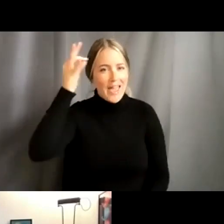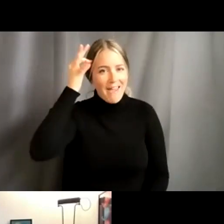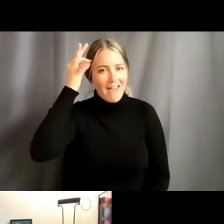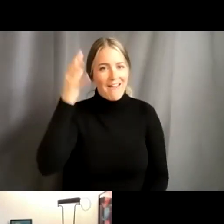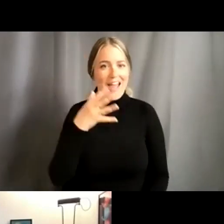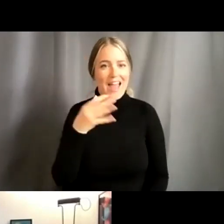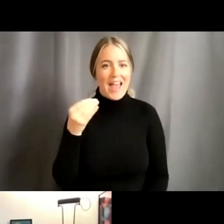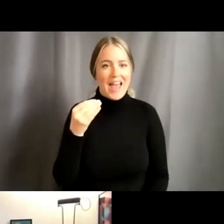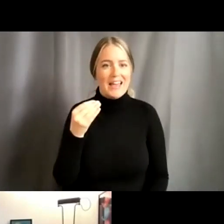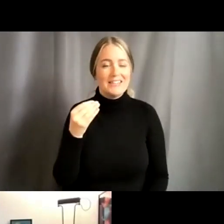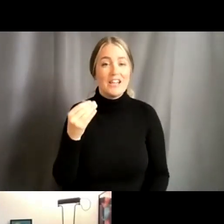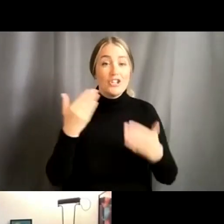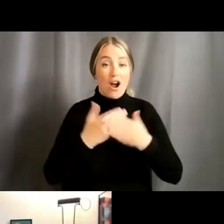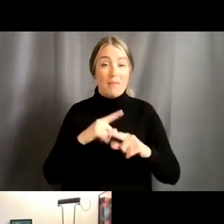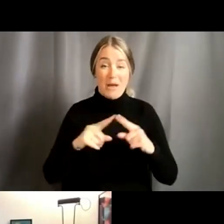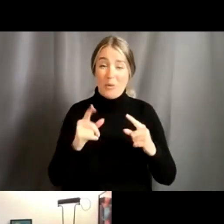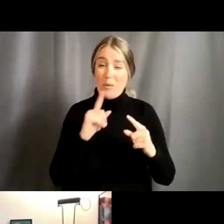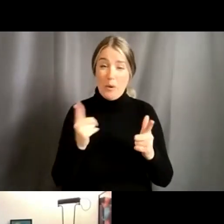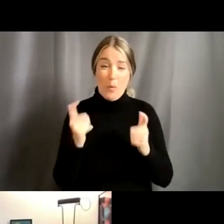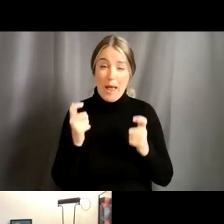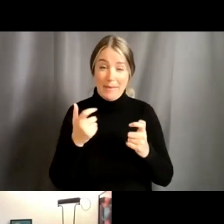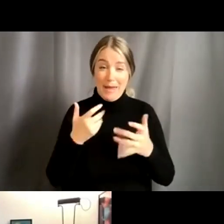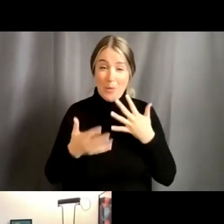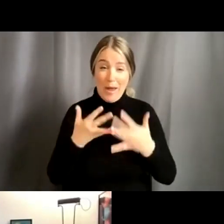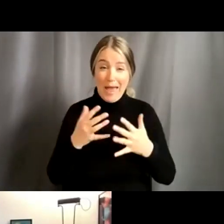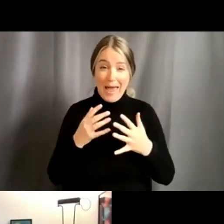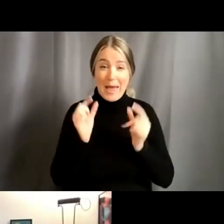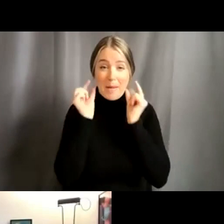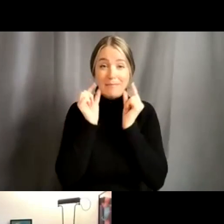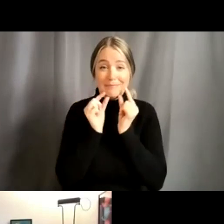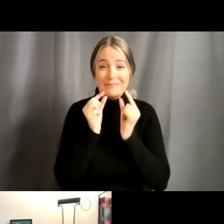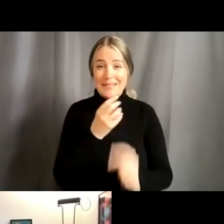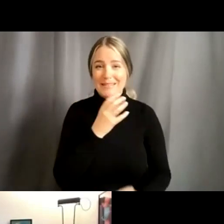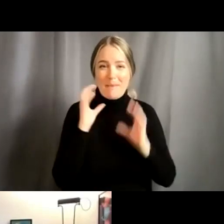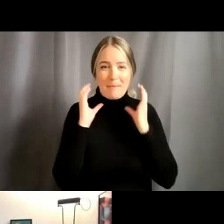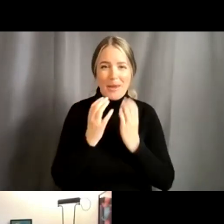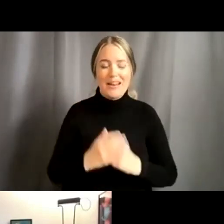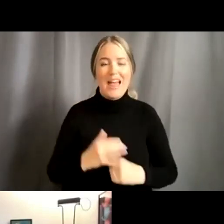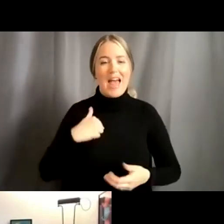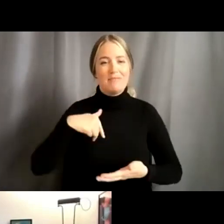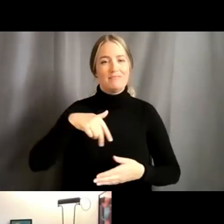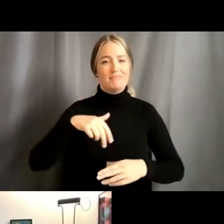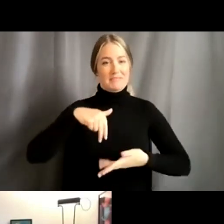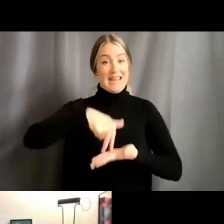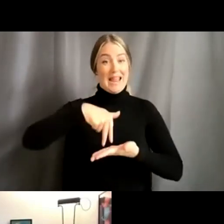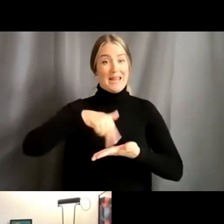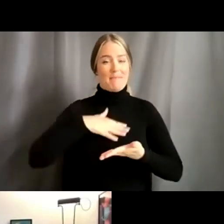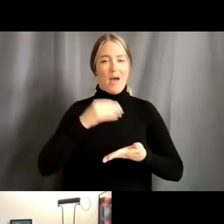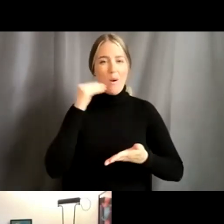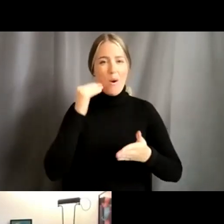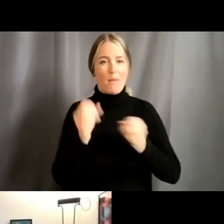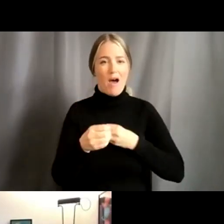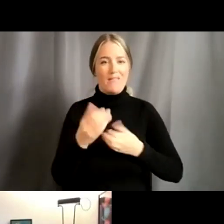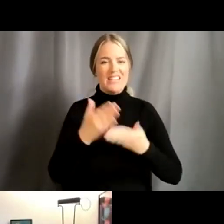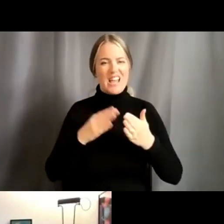a dark but rapidly graying short-cropped beard. I'm standing in my home office. There are a couple of prints on the